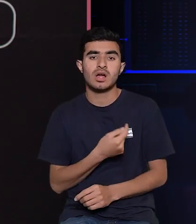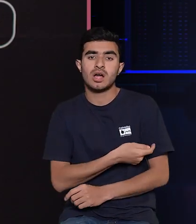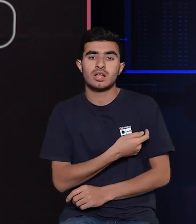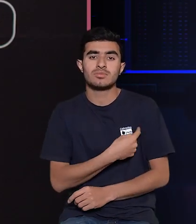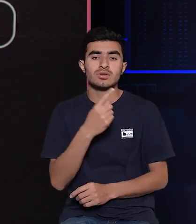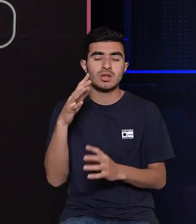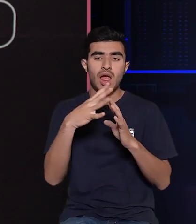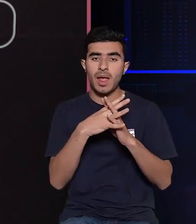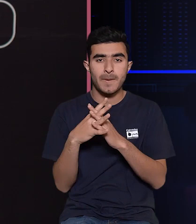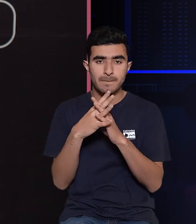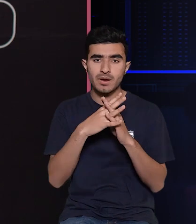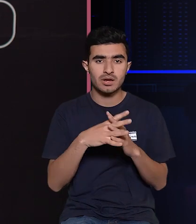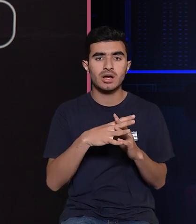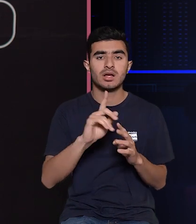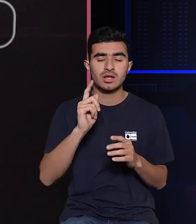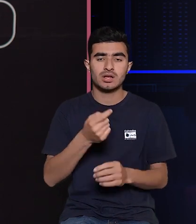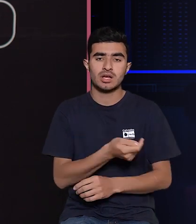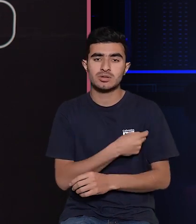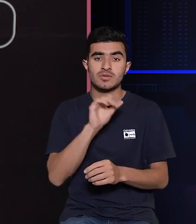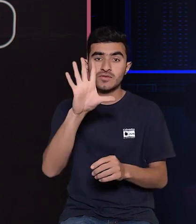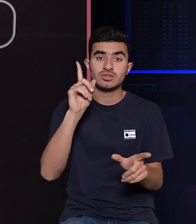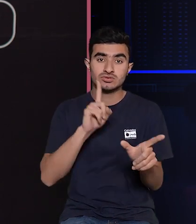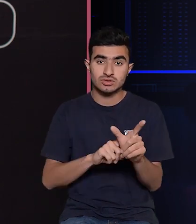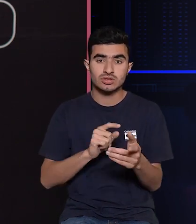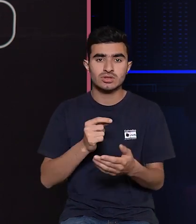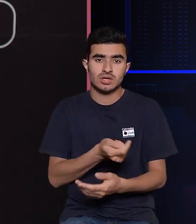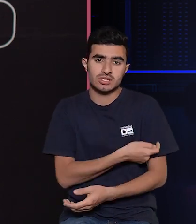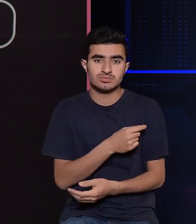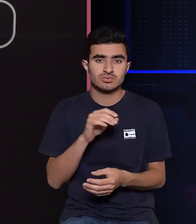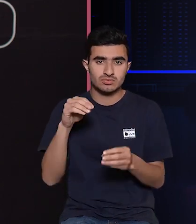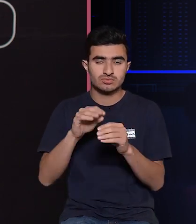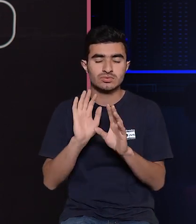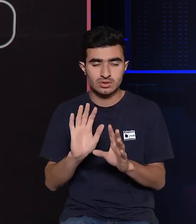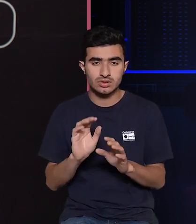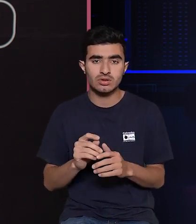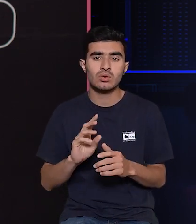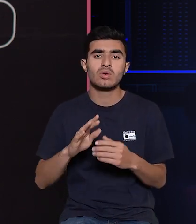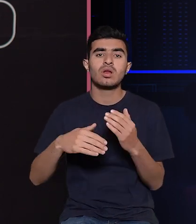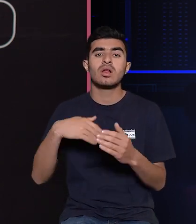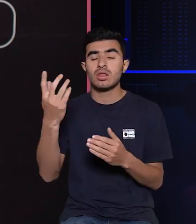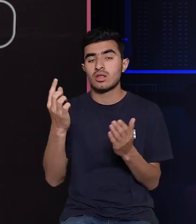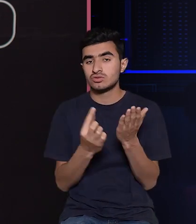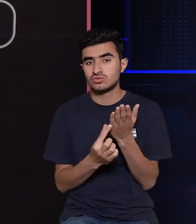for almost 5 years, and then I decided to go and subspecialize at University of Florida.